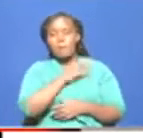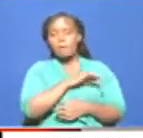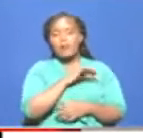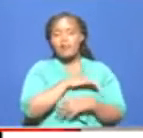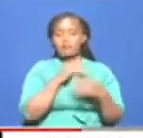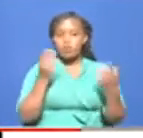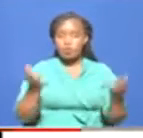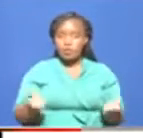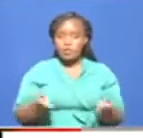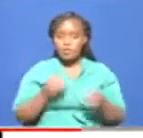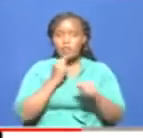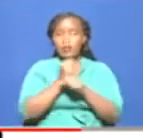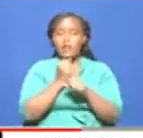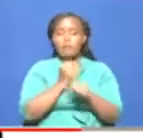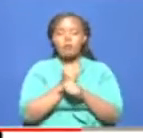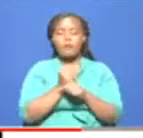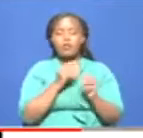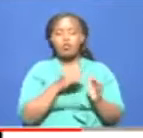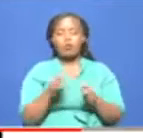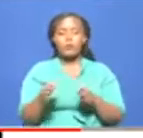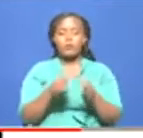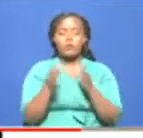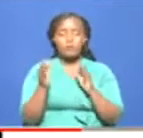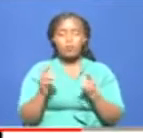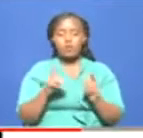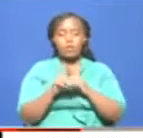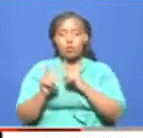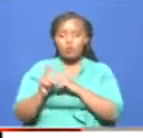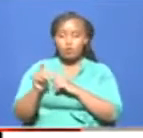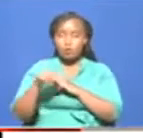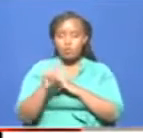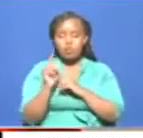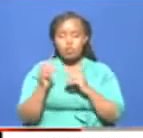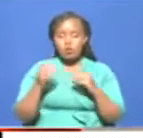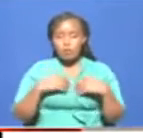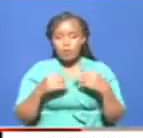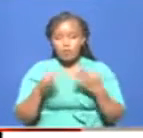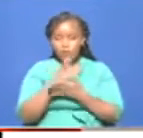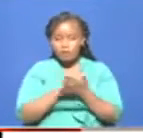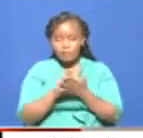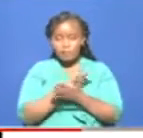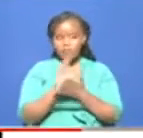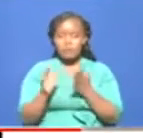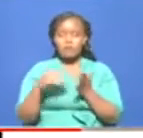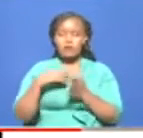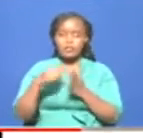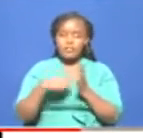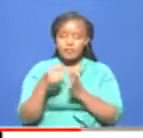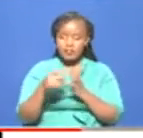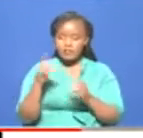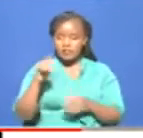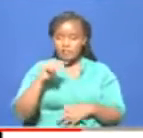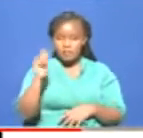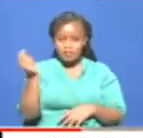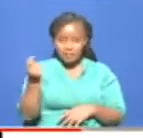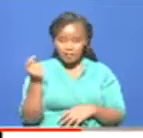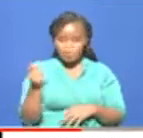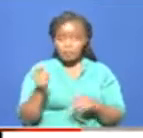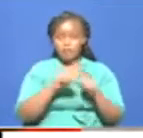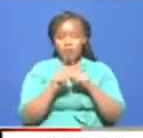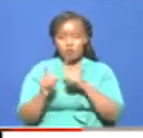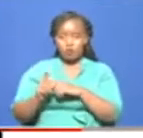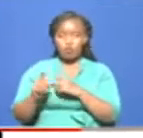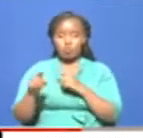opportunities. It will catalyze the development of the space industry in Kenya. And as a Kenya Space